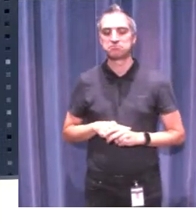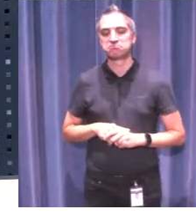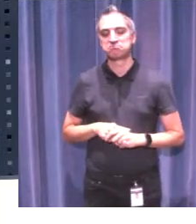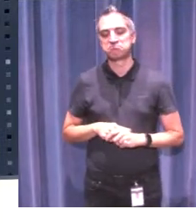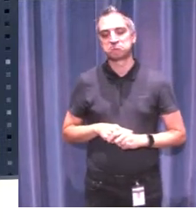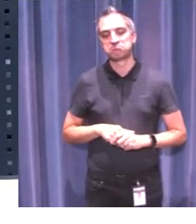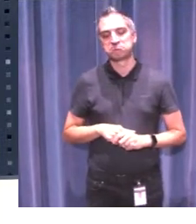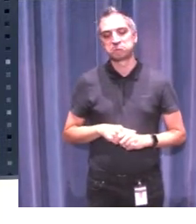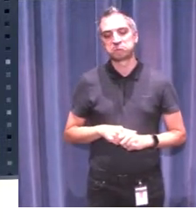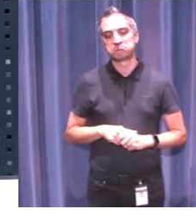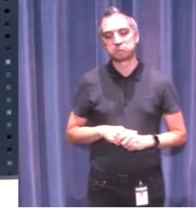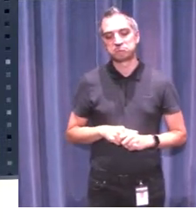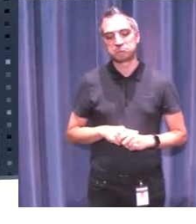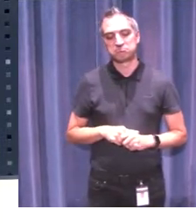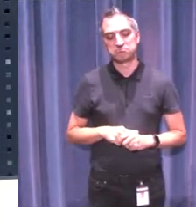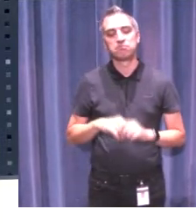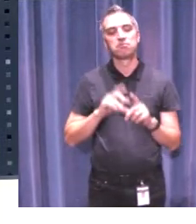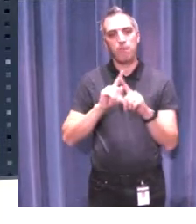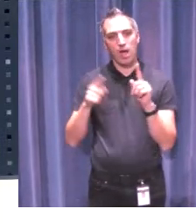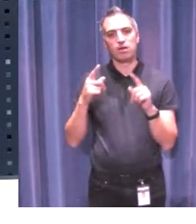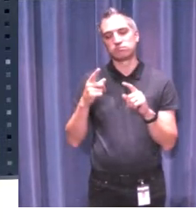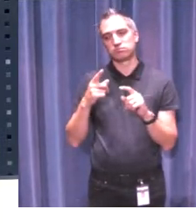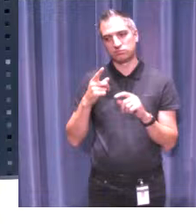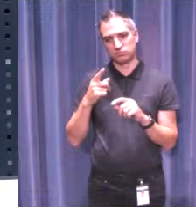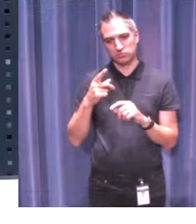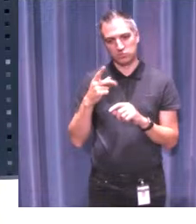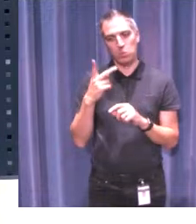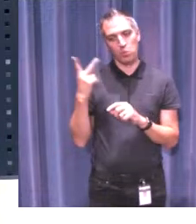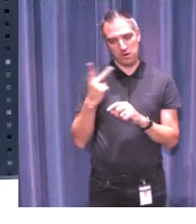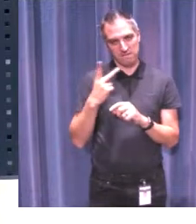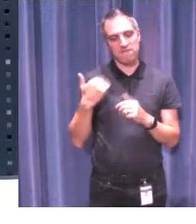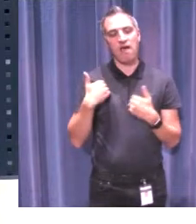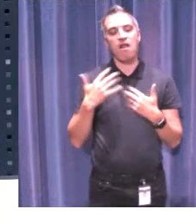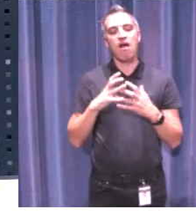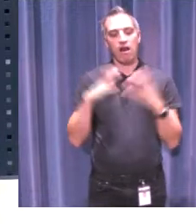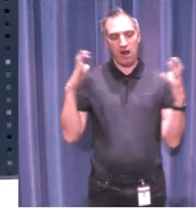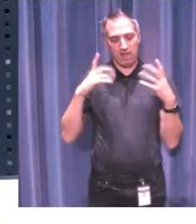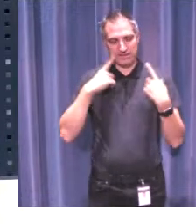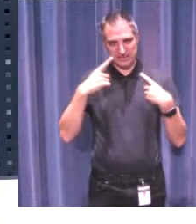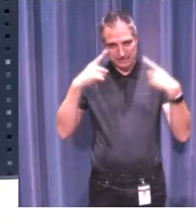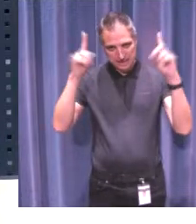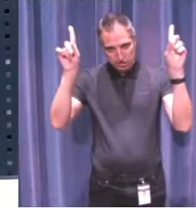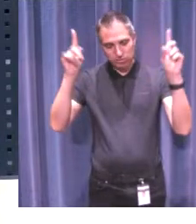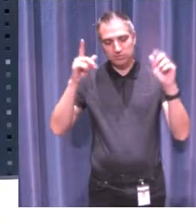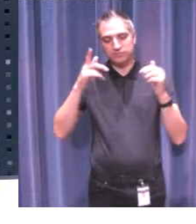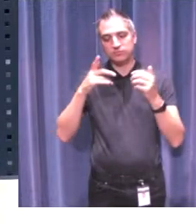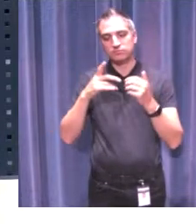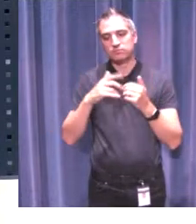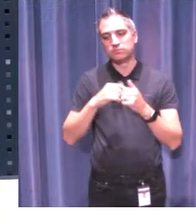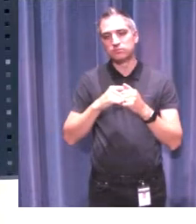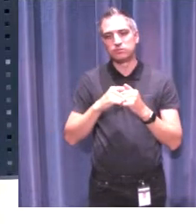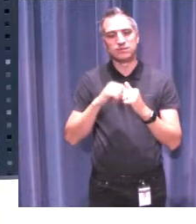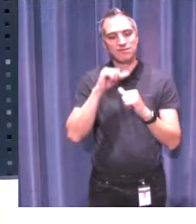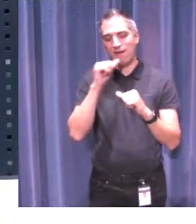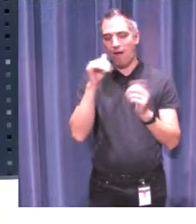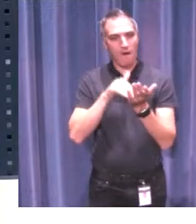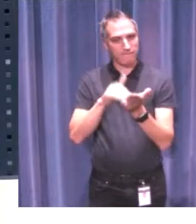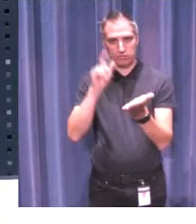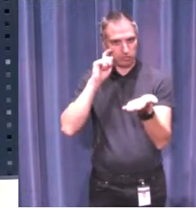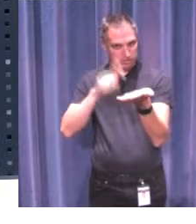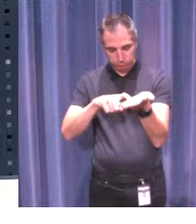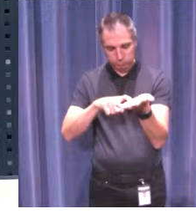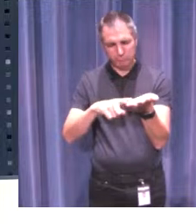we've had a lot of successes that don't get as much airtime. We certainly have